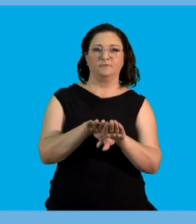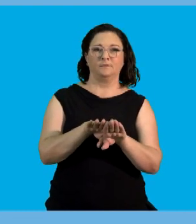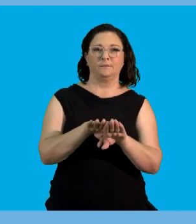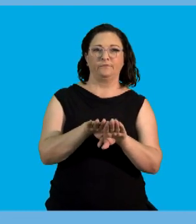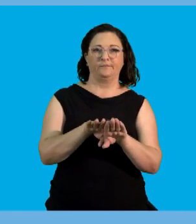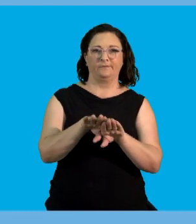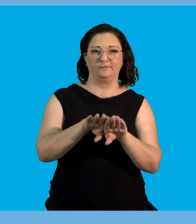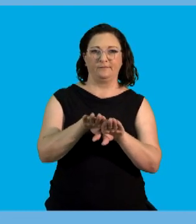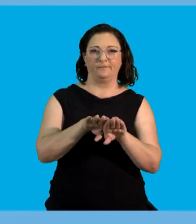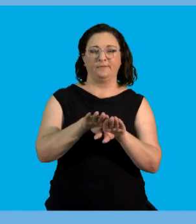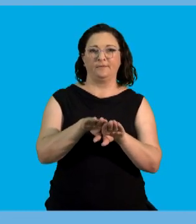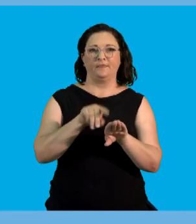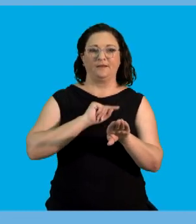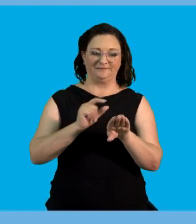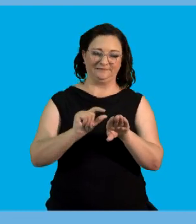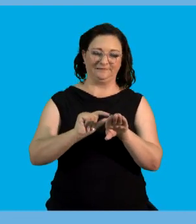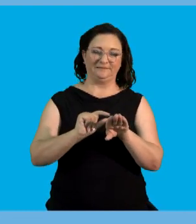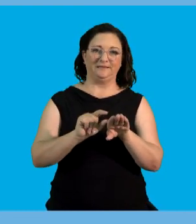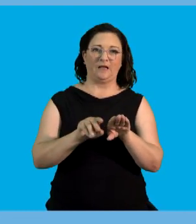metal against the